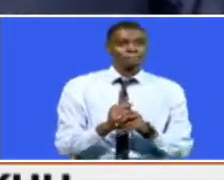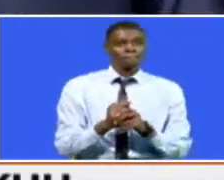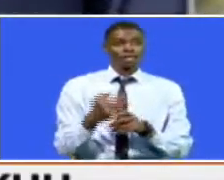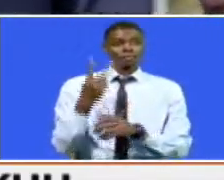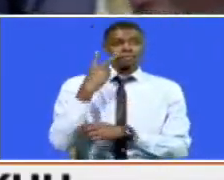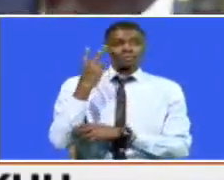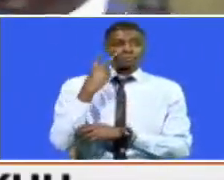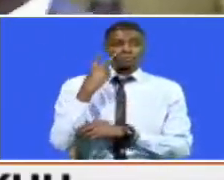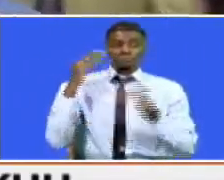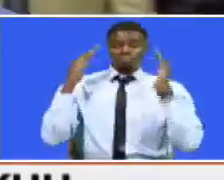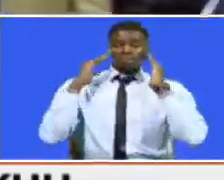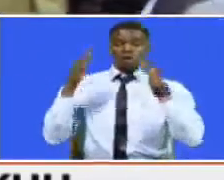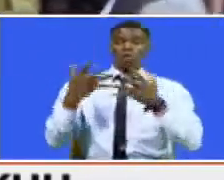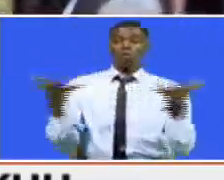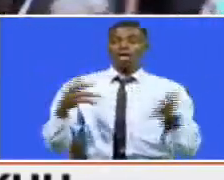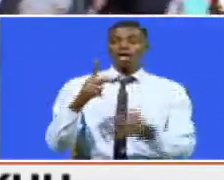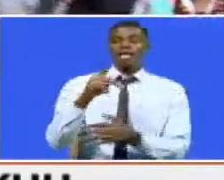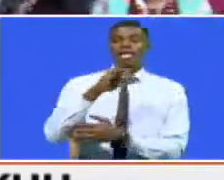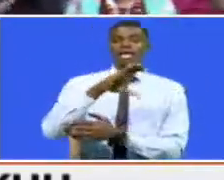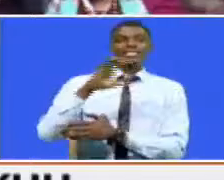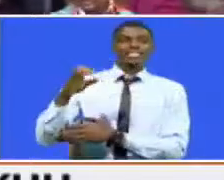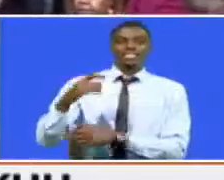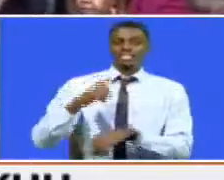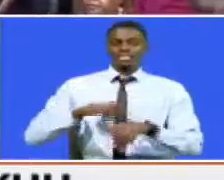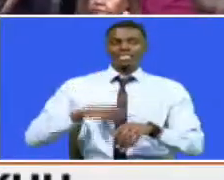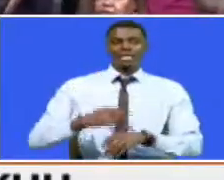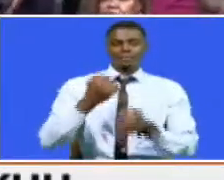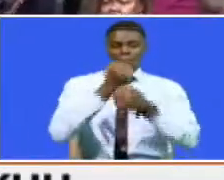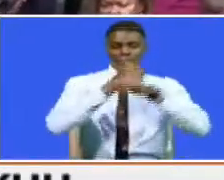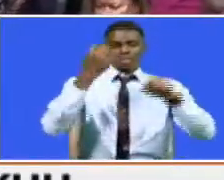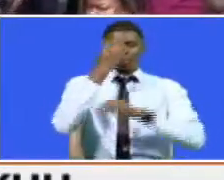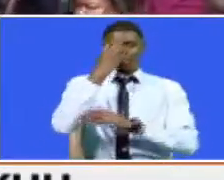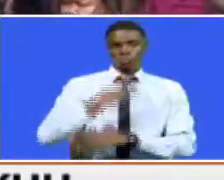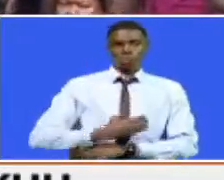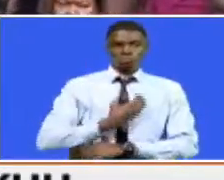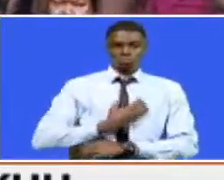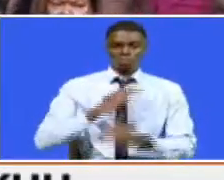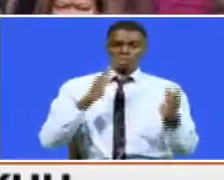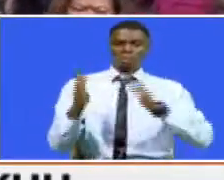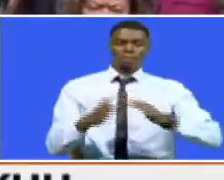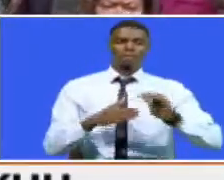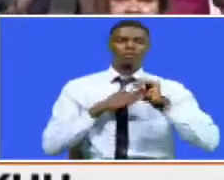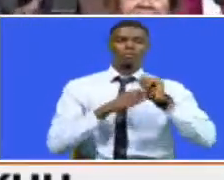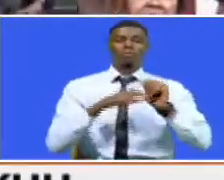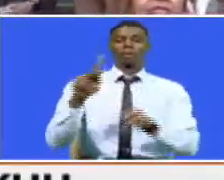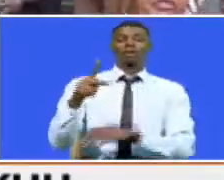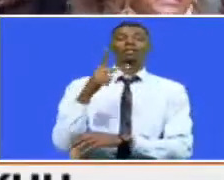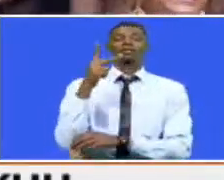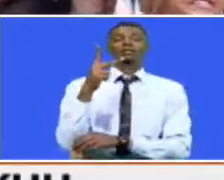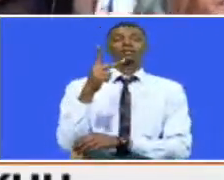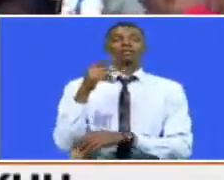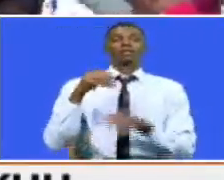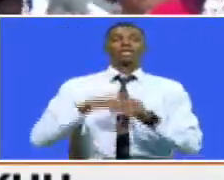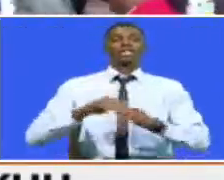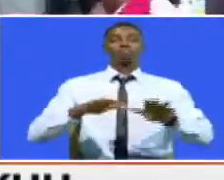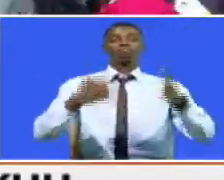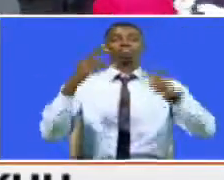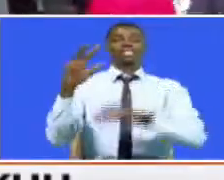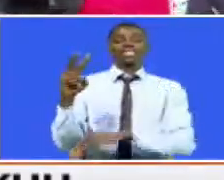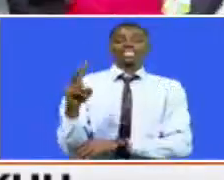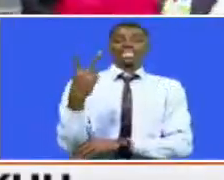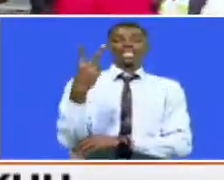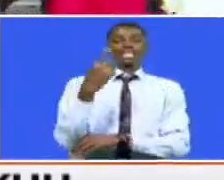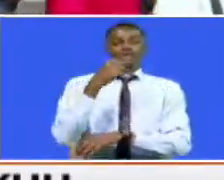kesho yatasalia KICC wakati wa ziara ya Rais Ruto anayejiandaa kuongoza wa Kenya kwenye sherehe yake ya pili